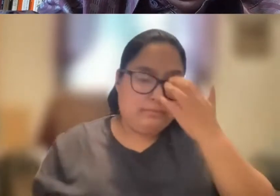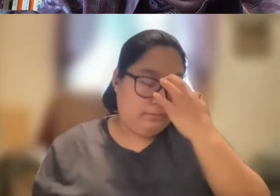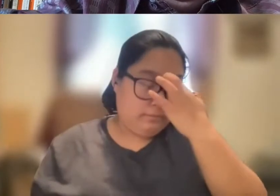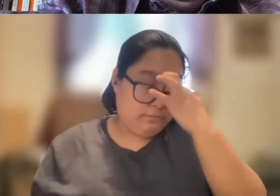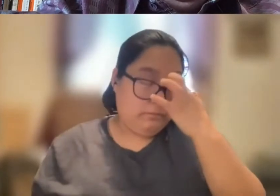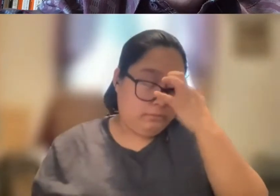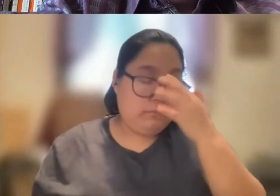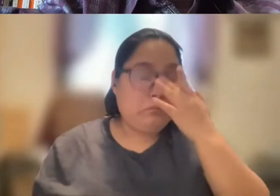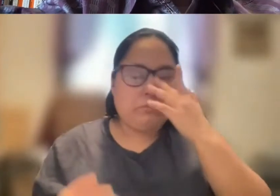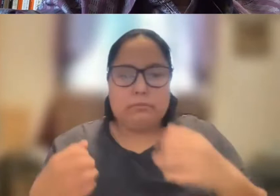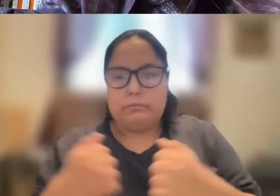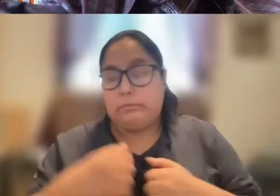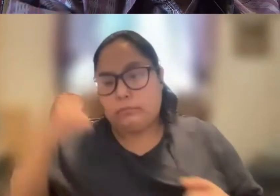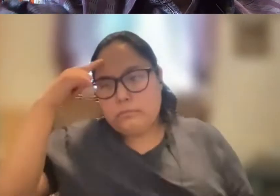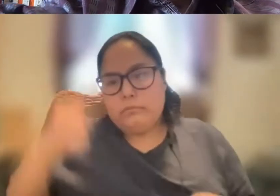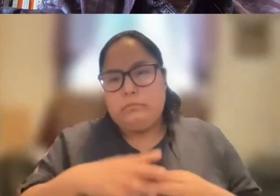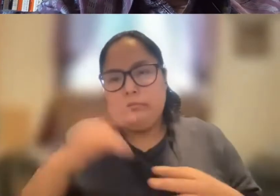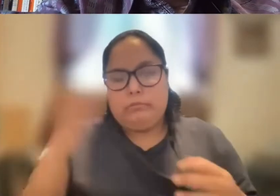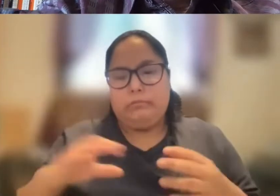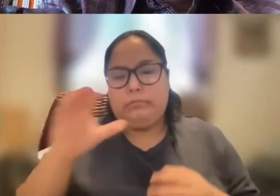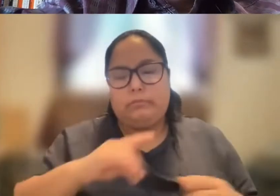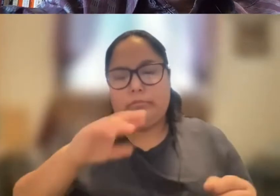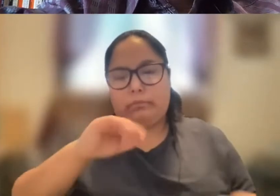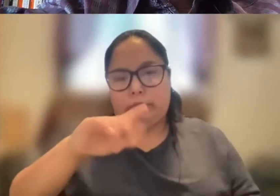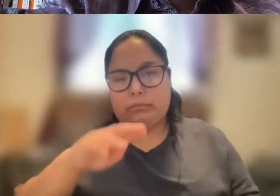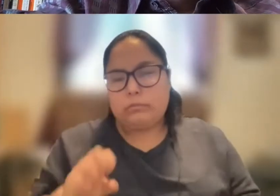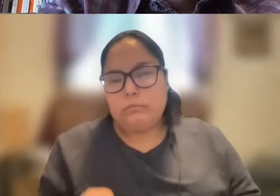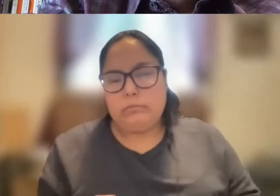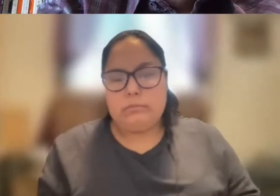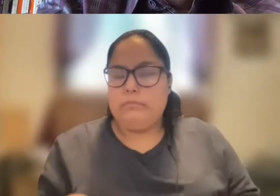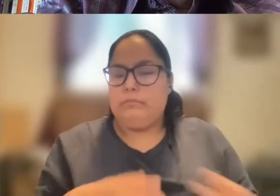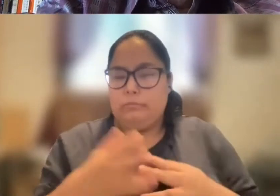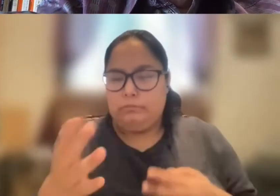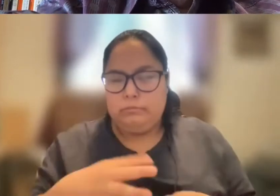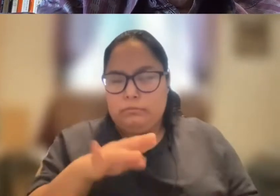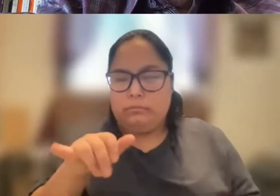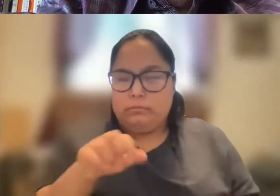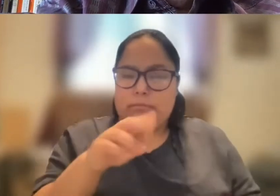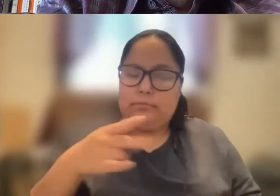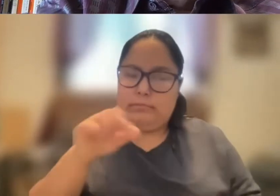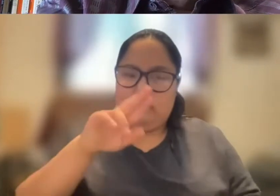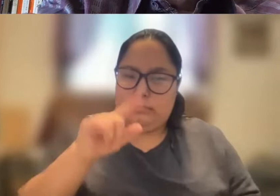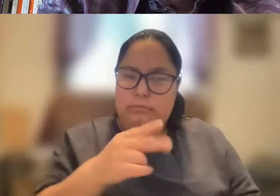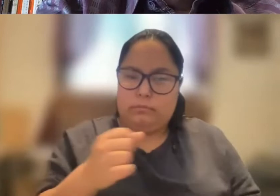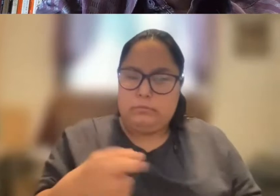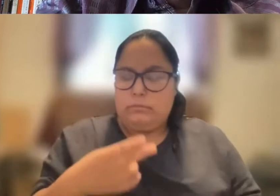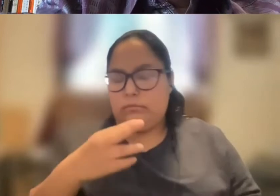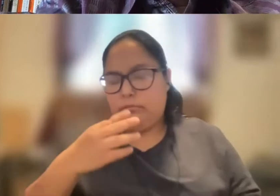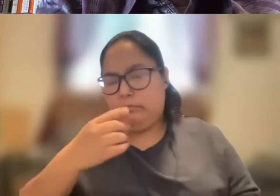but the battle continues. I mean, I tried to put out gay, trans, lesbian